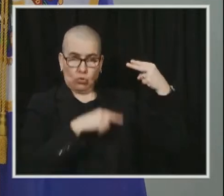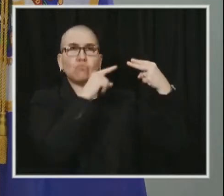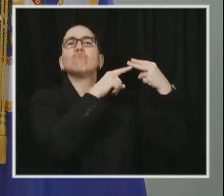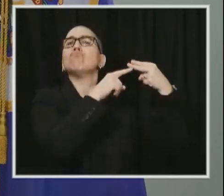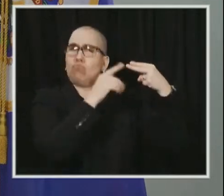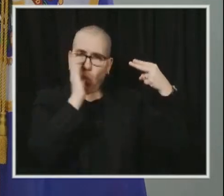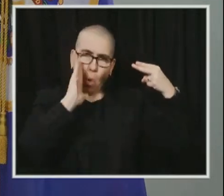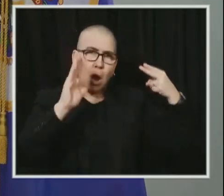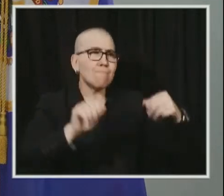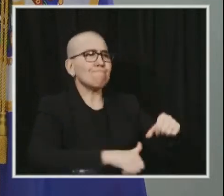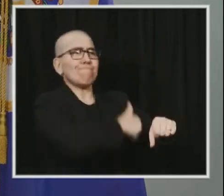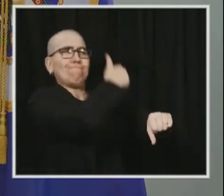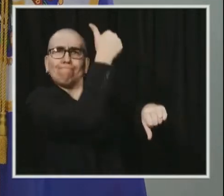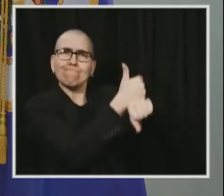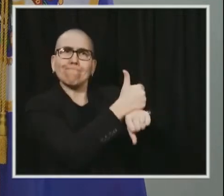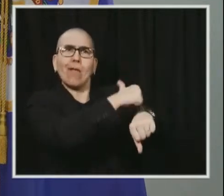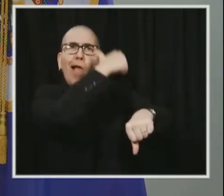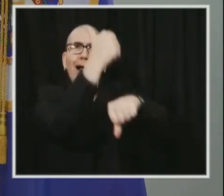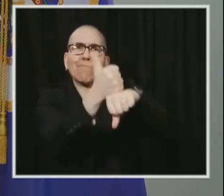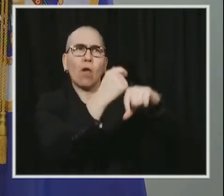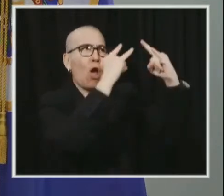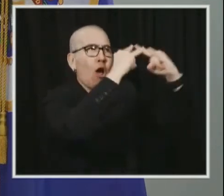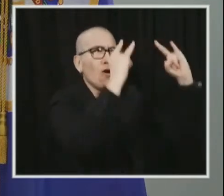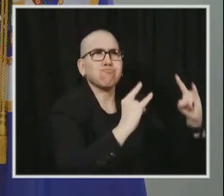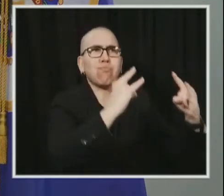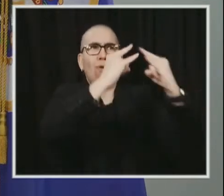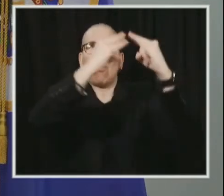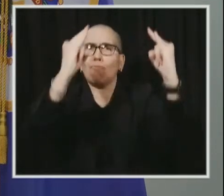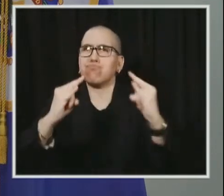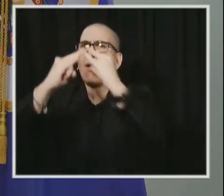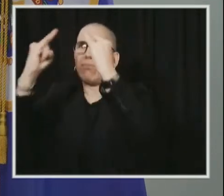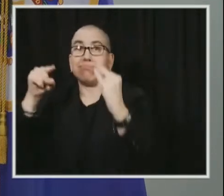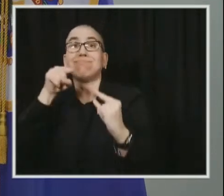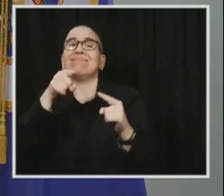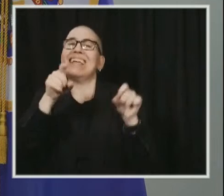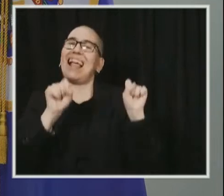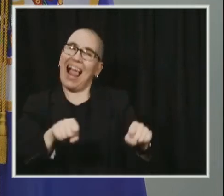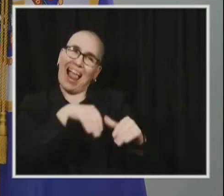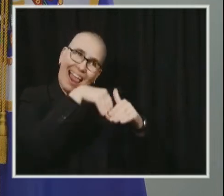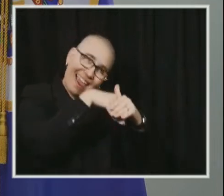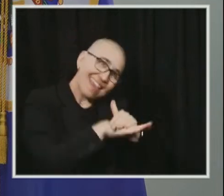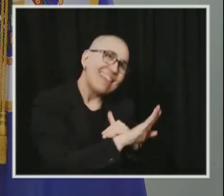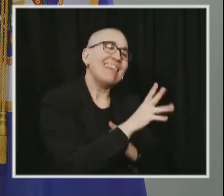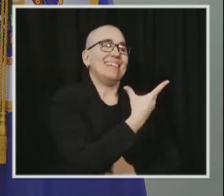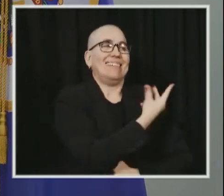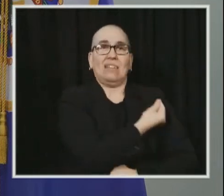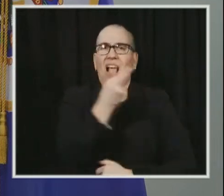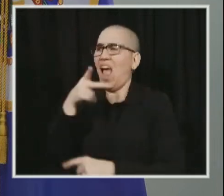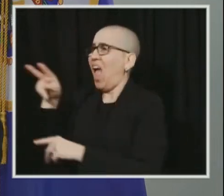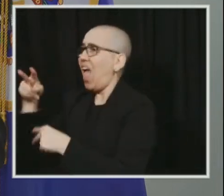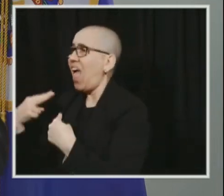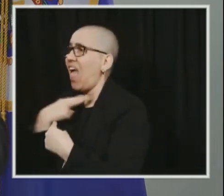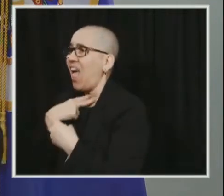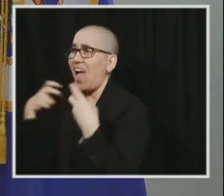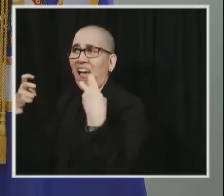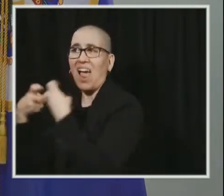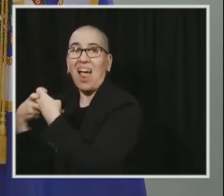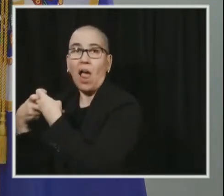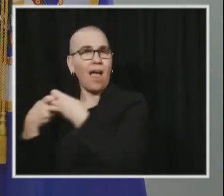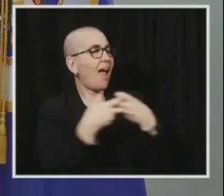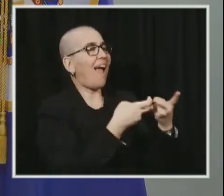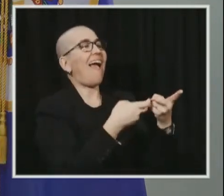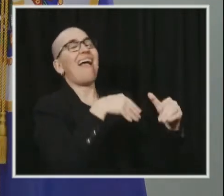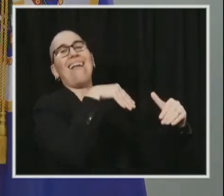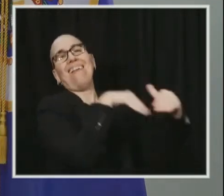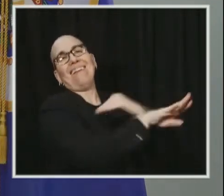pop-up sites and some permanent sites where you can go in and get them there, meaning barrier-free at no cost to you, and try and get you in as quickly as possible. I want